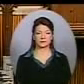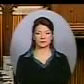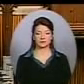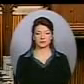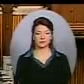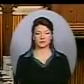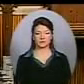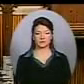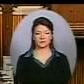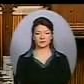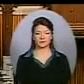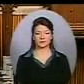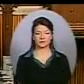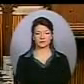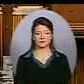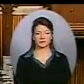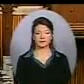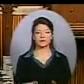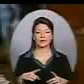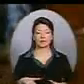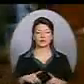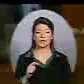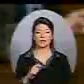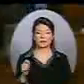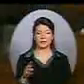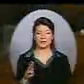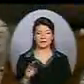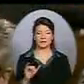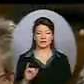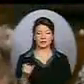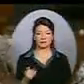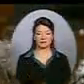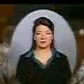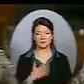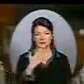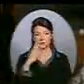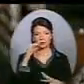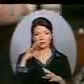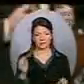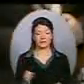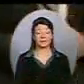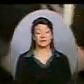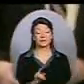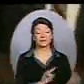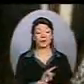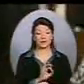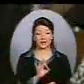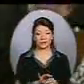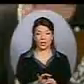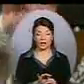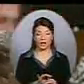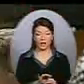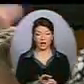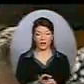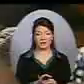The honourable member for Timmins-James Bay. Thank you, Mr. Speaker. We're talking about electoral fraud here, and we asked very specific